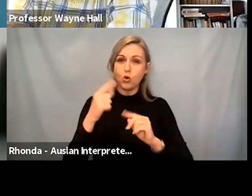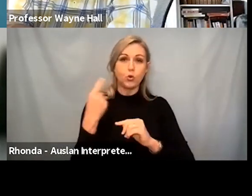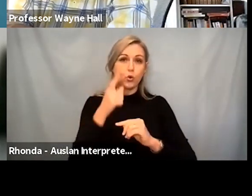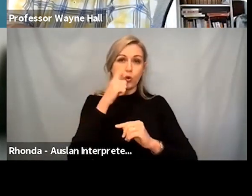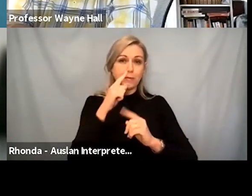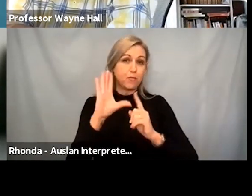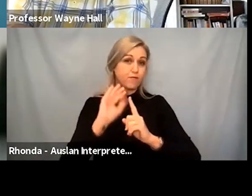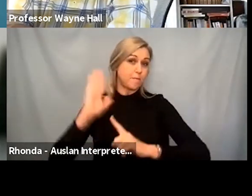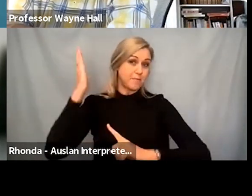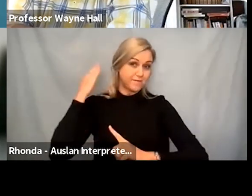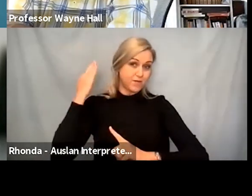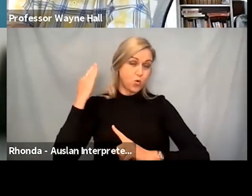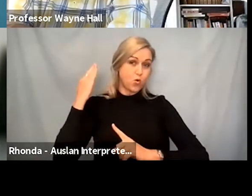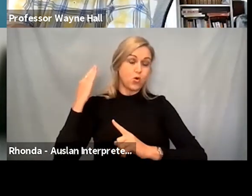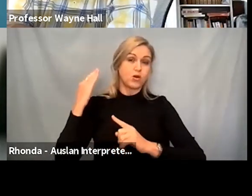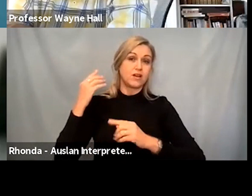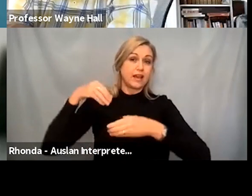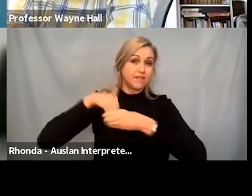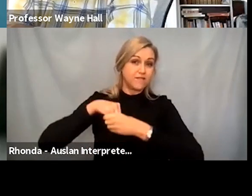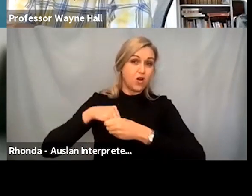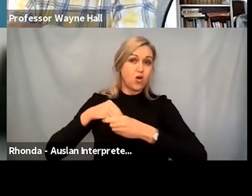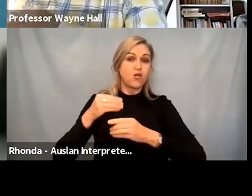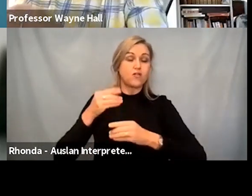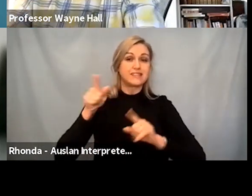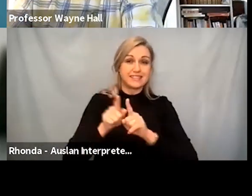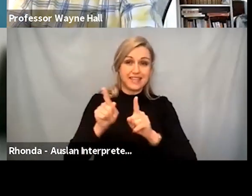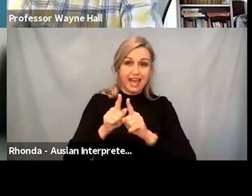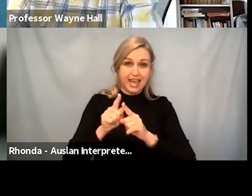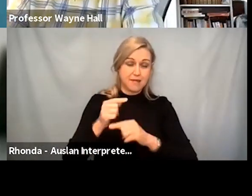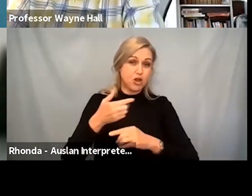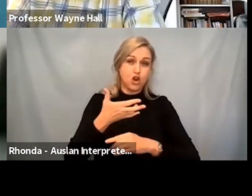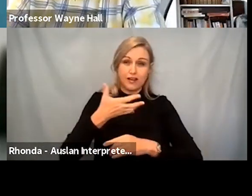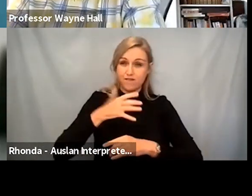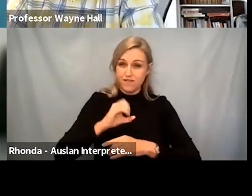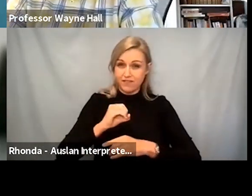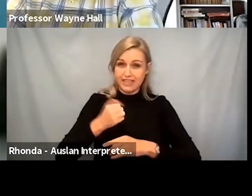us, doing psychedelic therapy in the 50s and 60s,